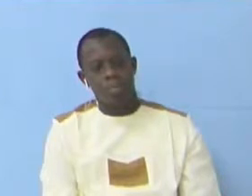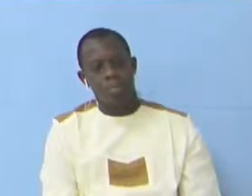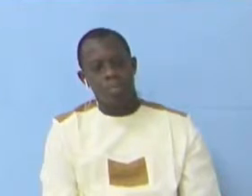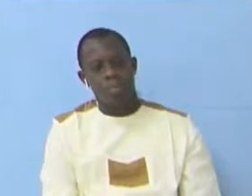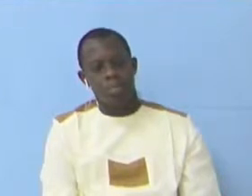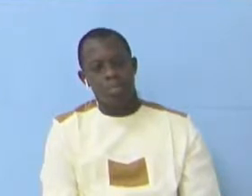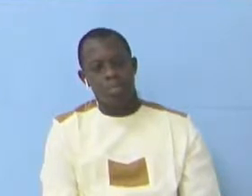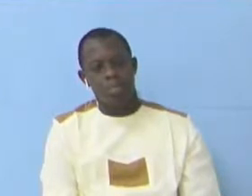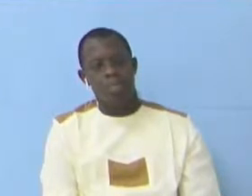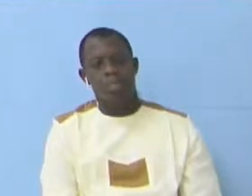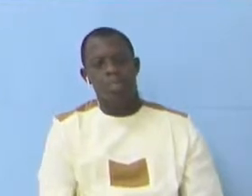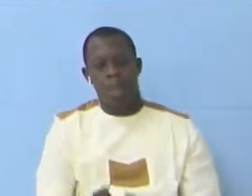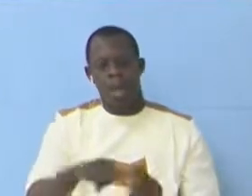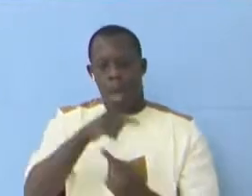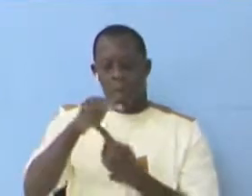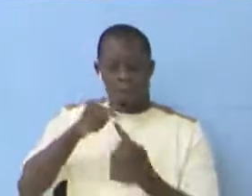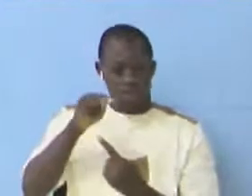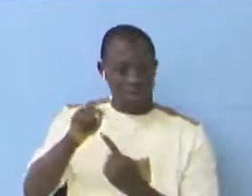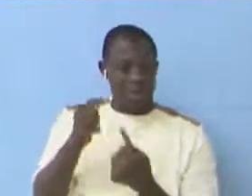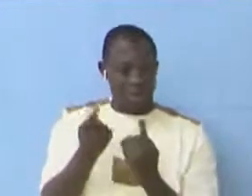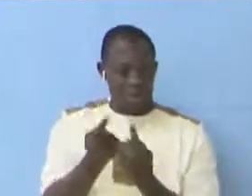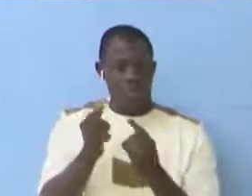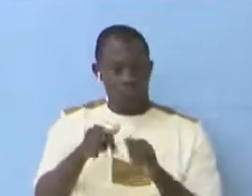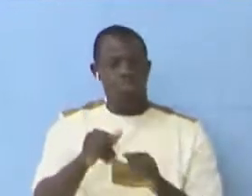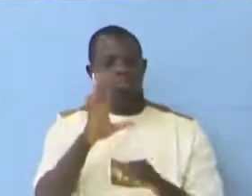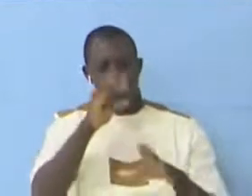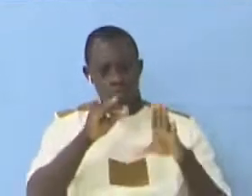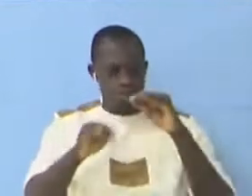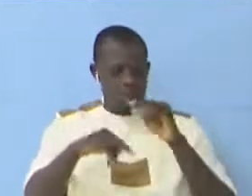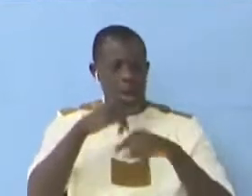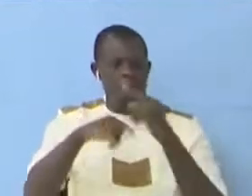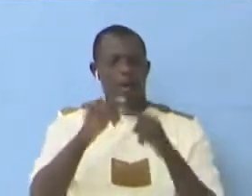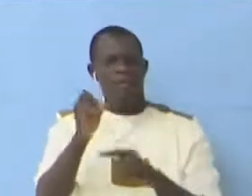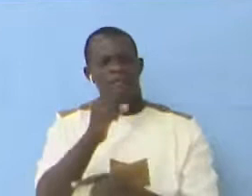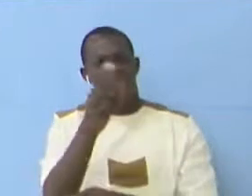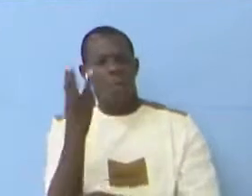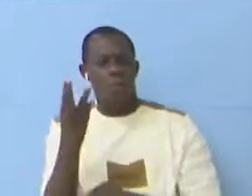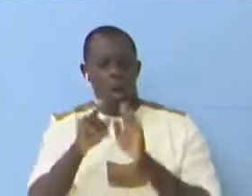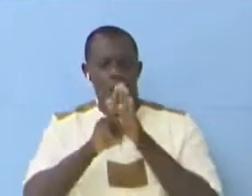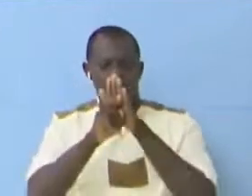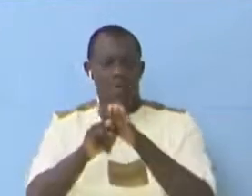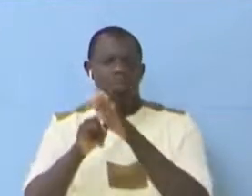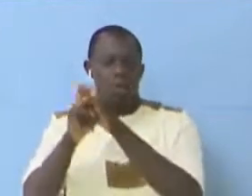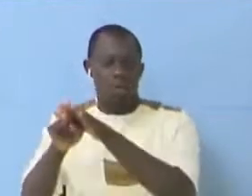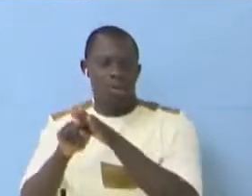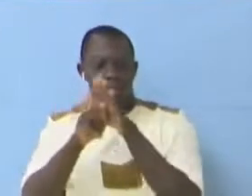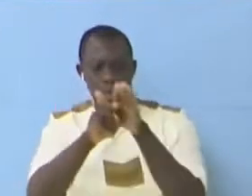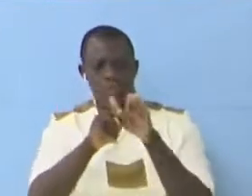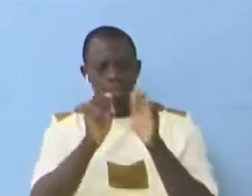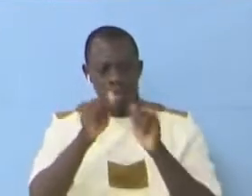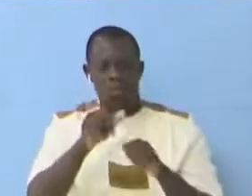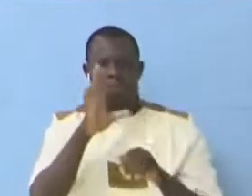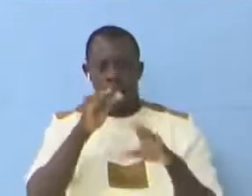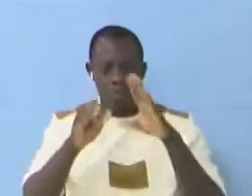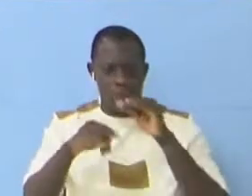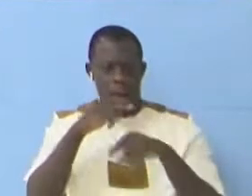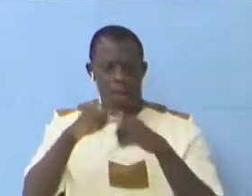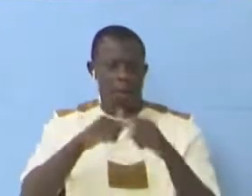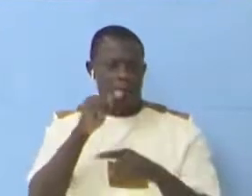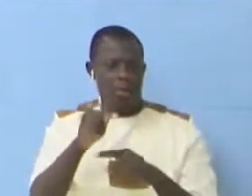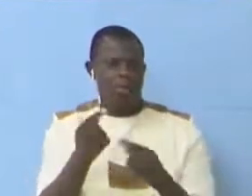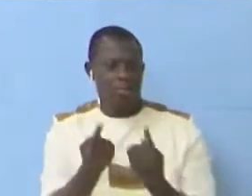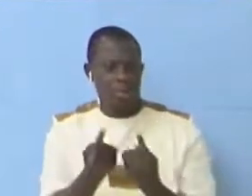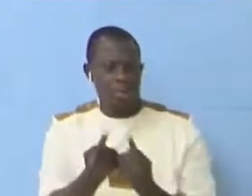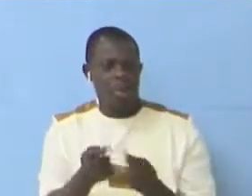in that context, we may talk about a few examples. ña ci kaw loolu nag dinañ waxtaanee ay misaal yu néew rek.